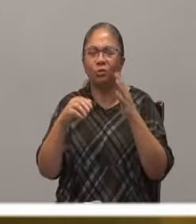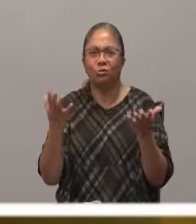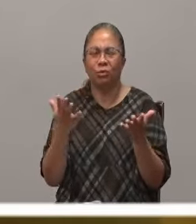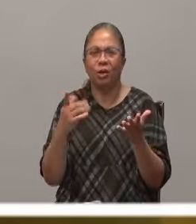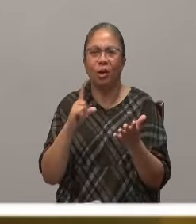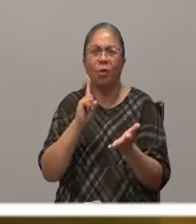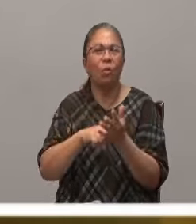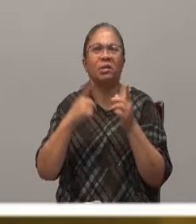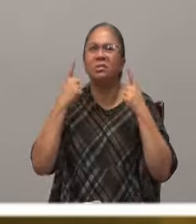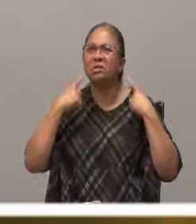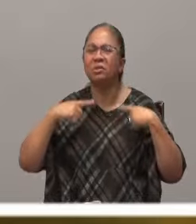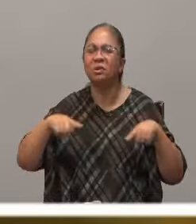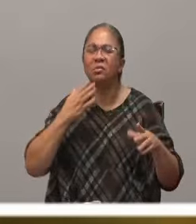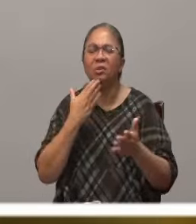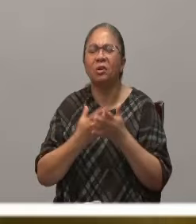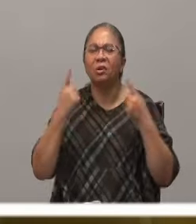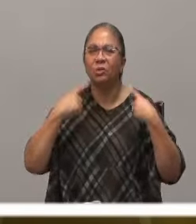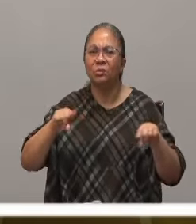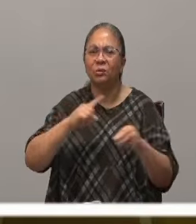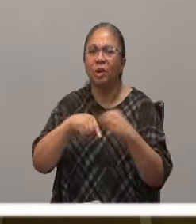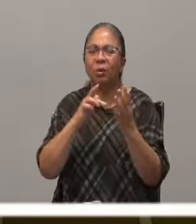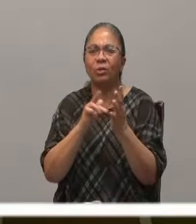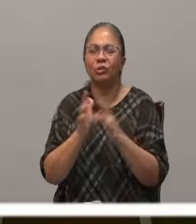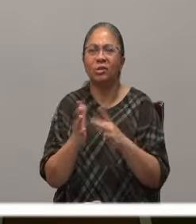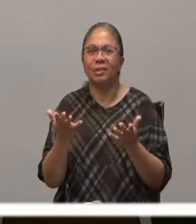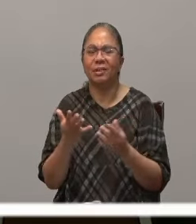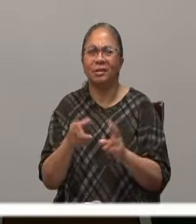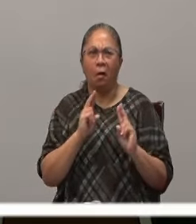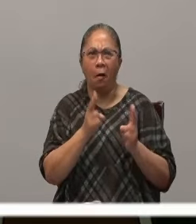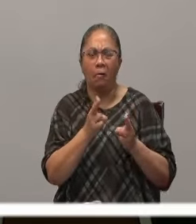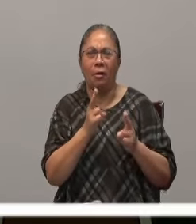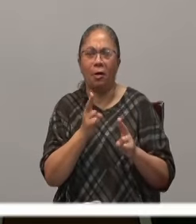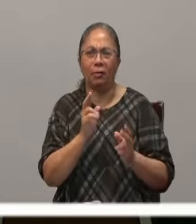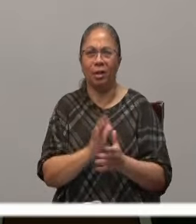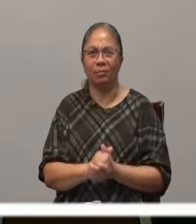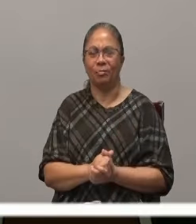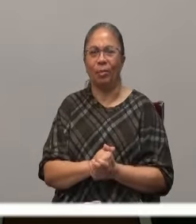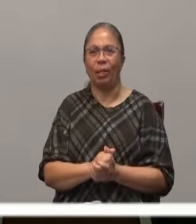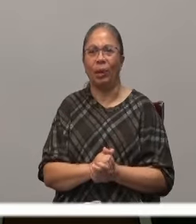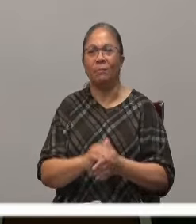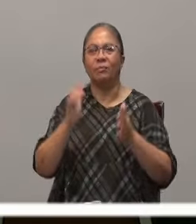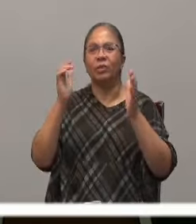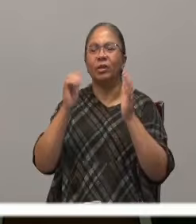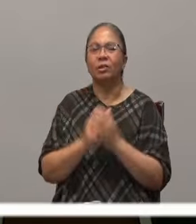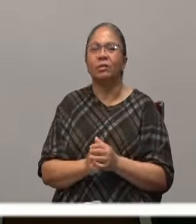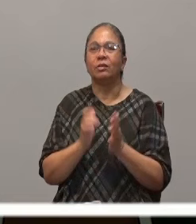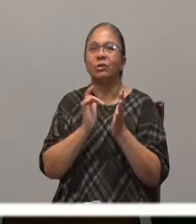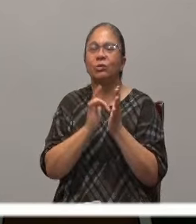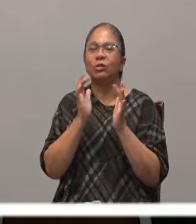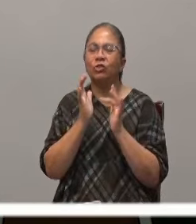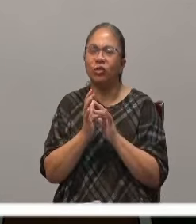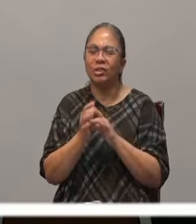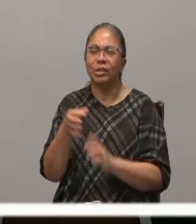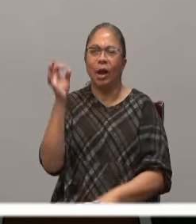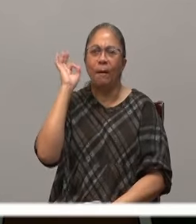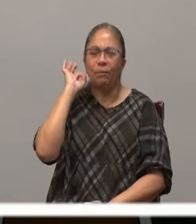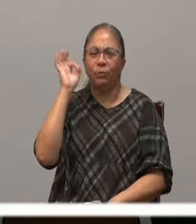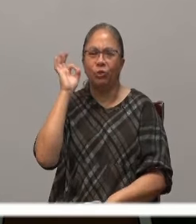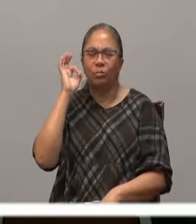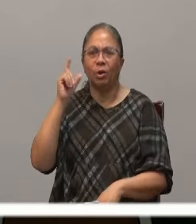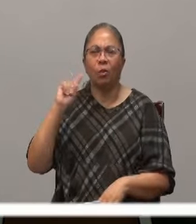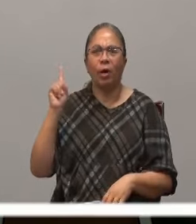news of Jesus Christ is really about. So we meet Jesus, and he's preaching in